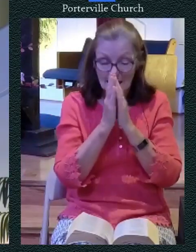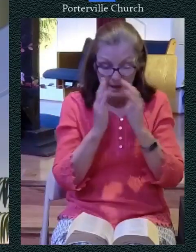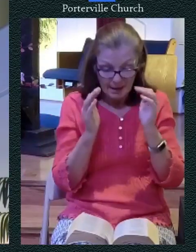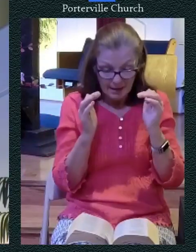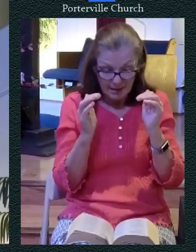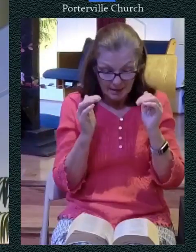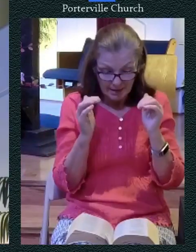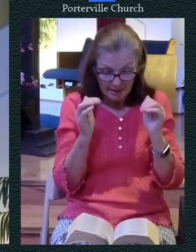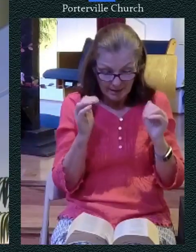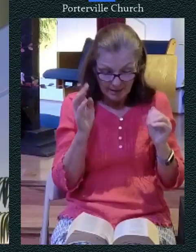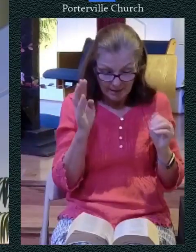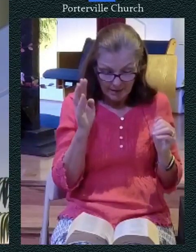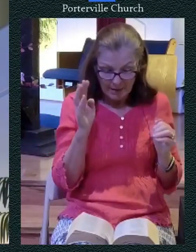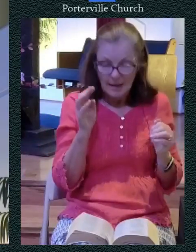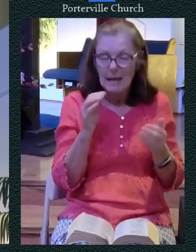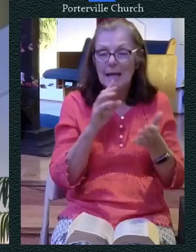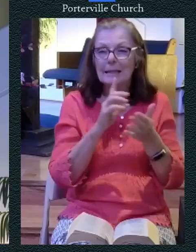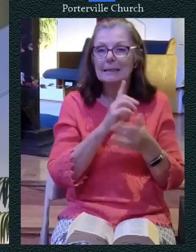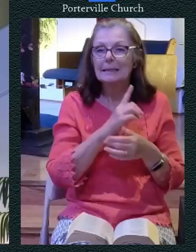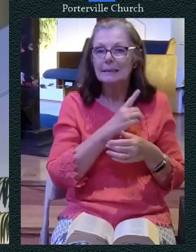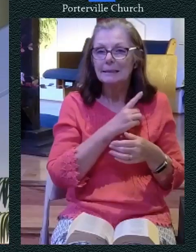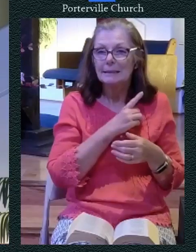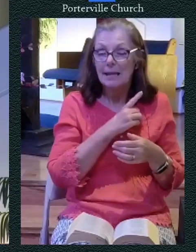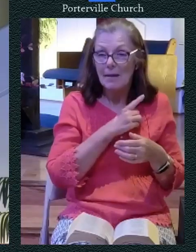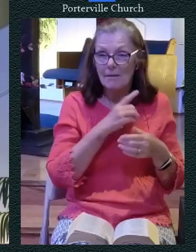through 6, David begins to pray.